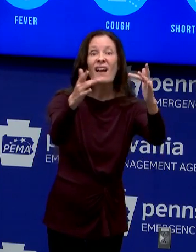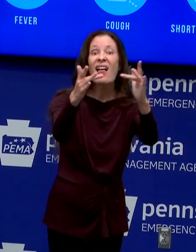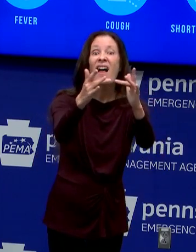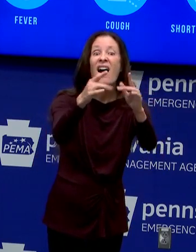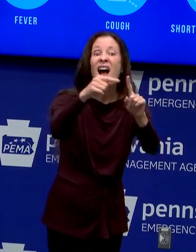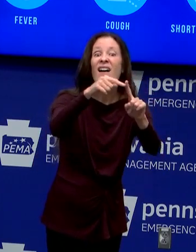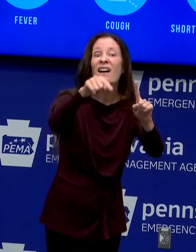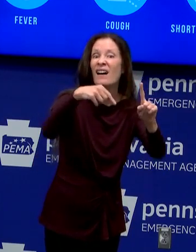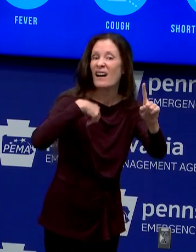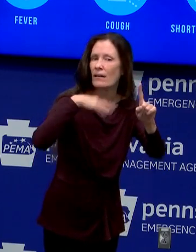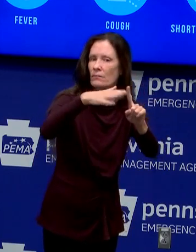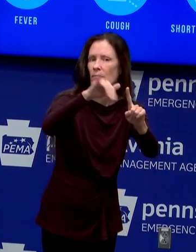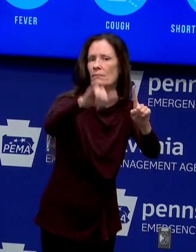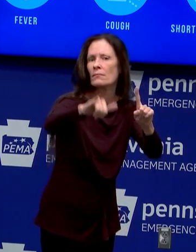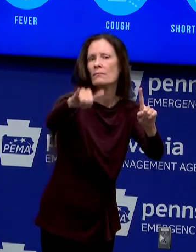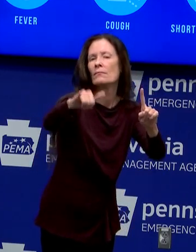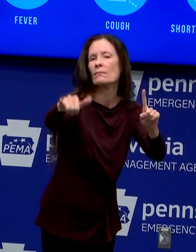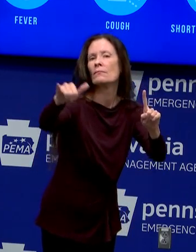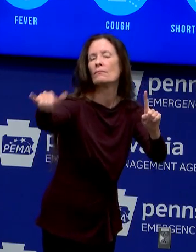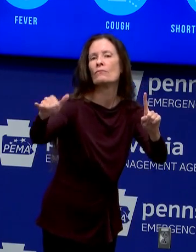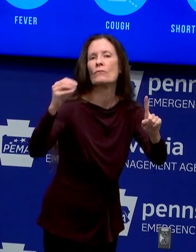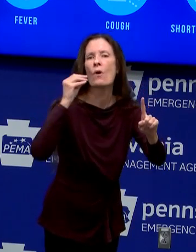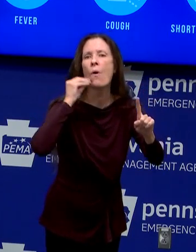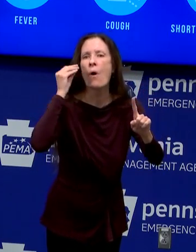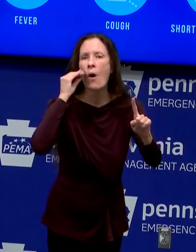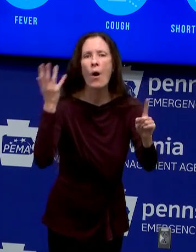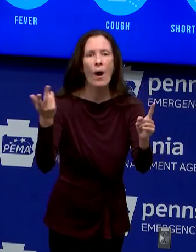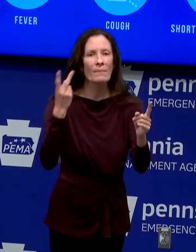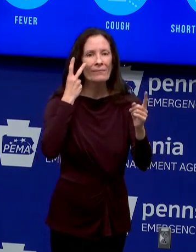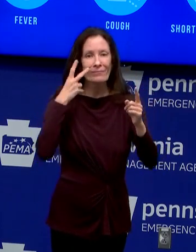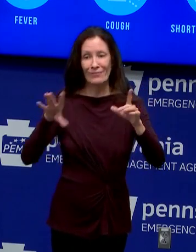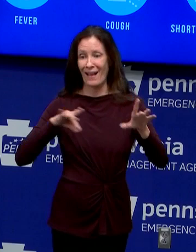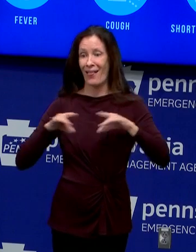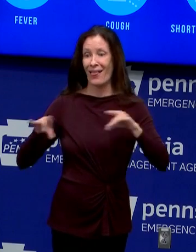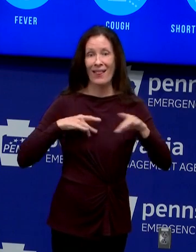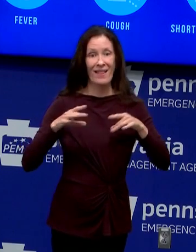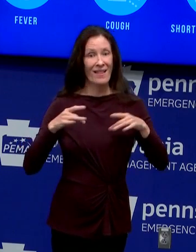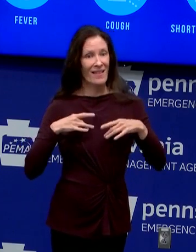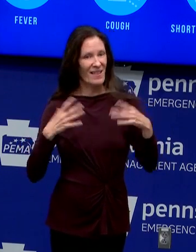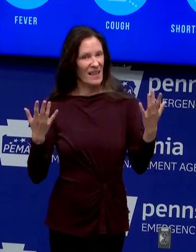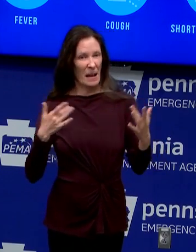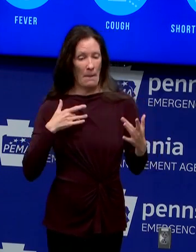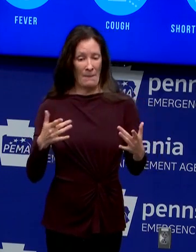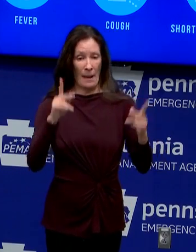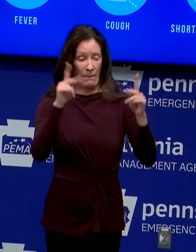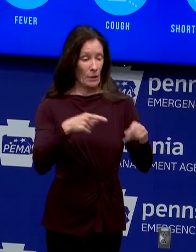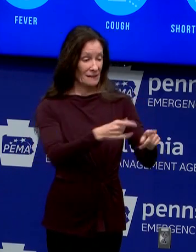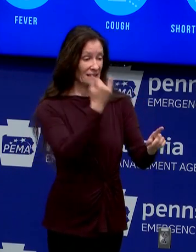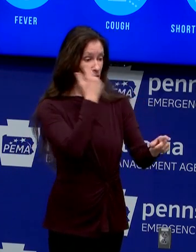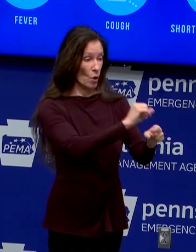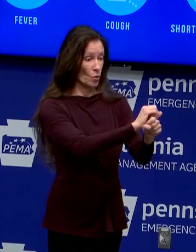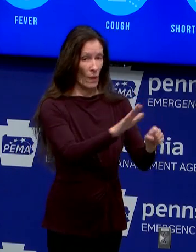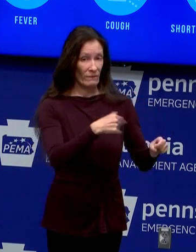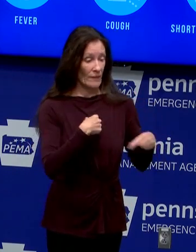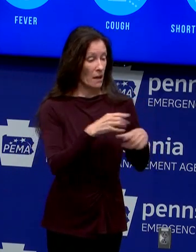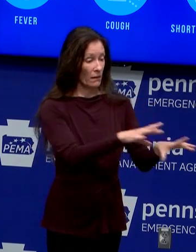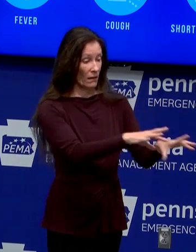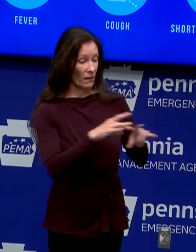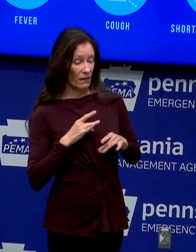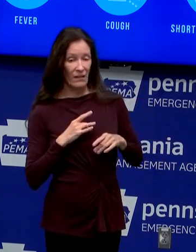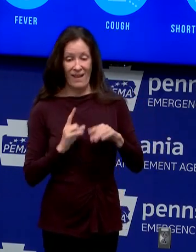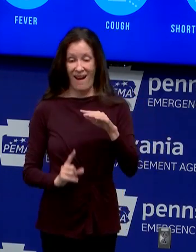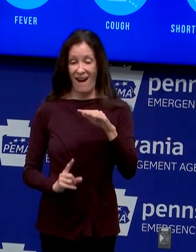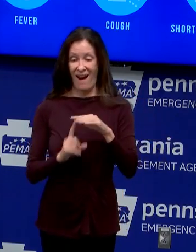consideration. The incubation period ranges from 2 days to 14 days, with an average of 5 days. So for us